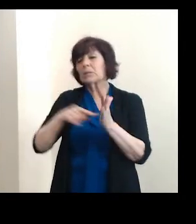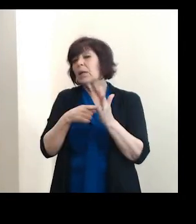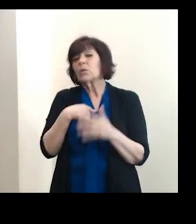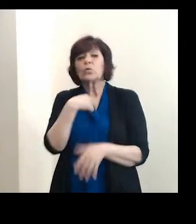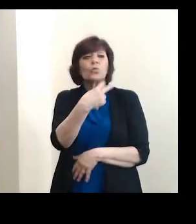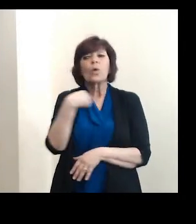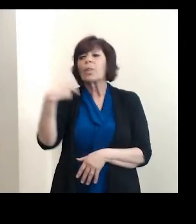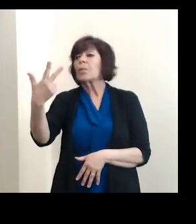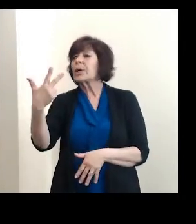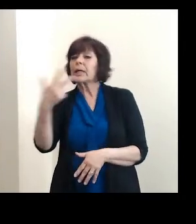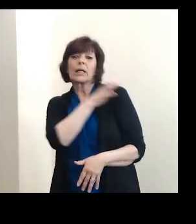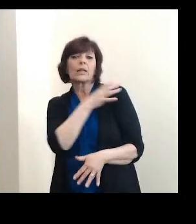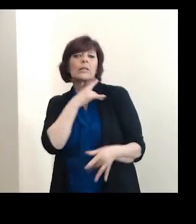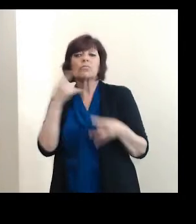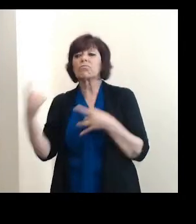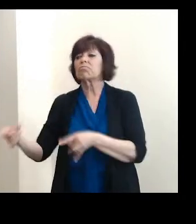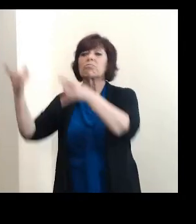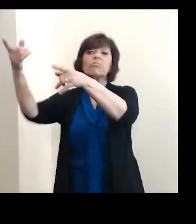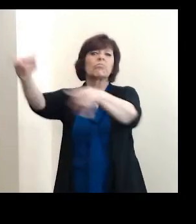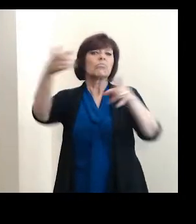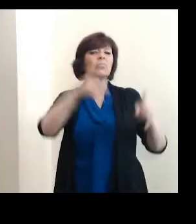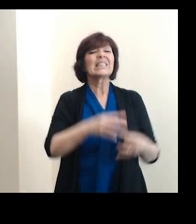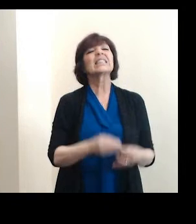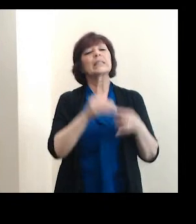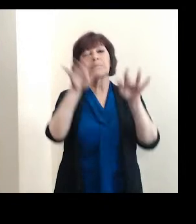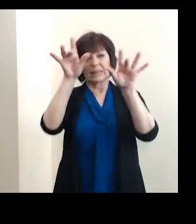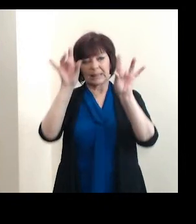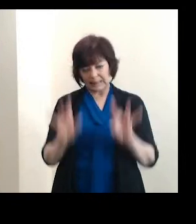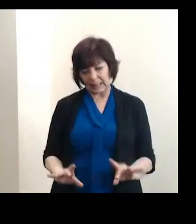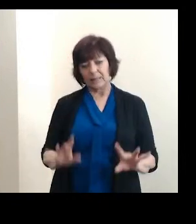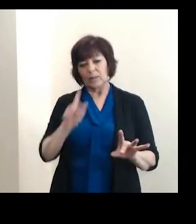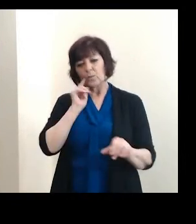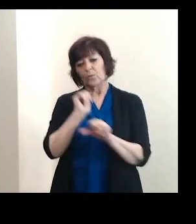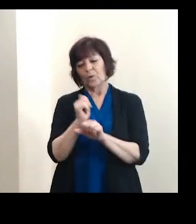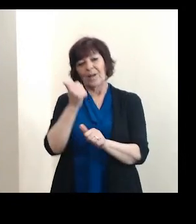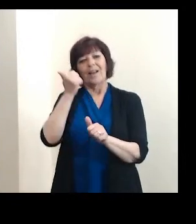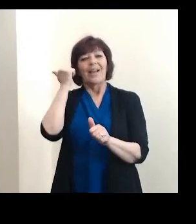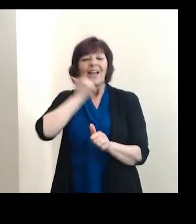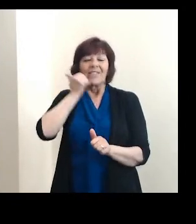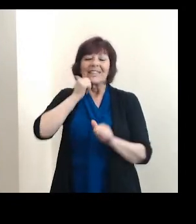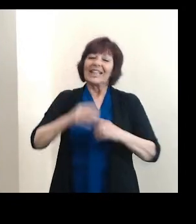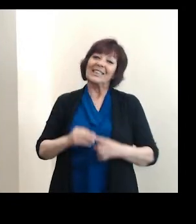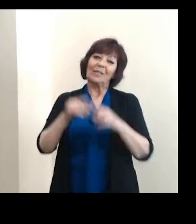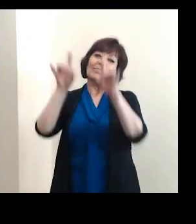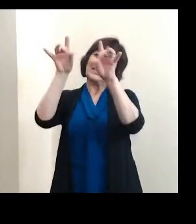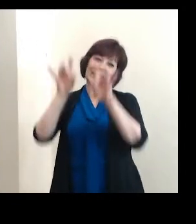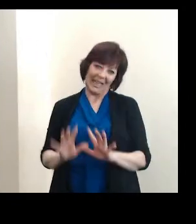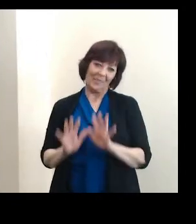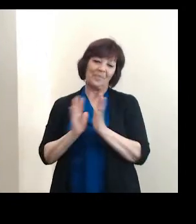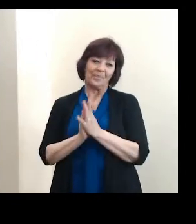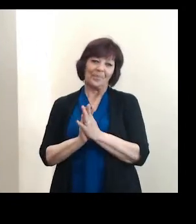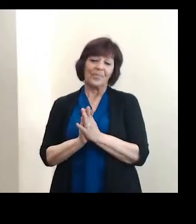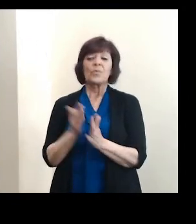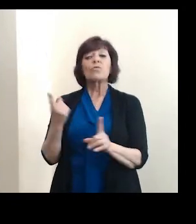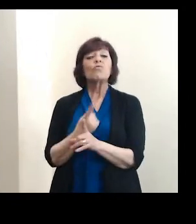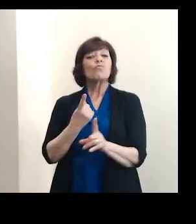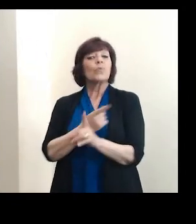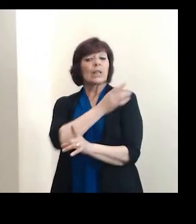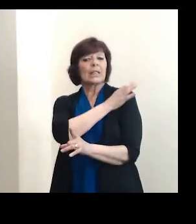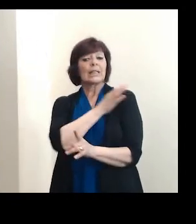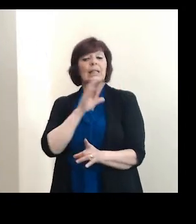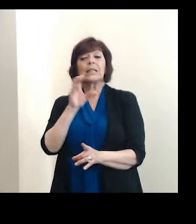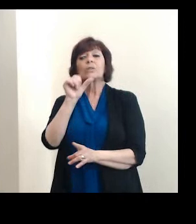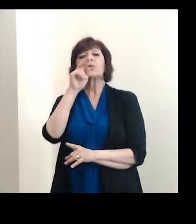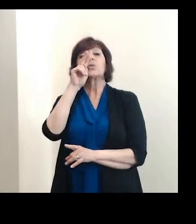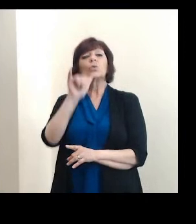clinic locations going on any day except for Sunday. We work every day except for Sunday. The regular clinics, of course, are at SUNY Erie North,